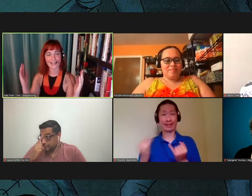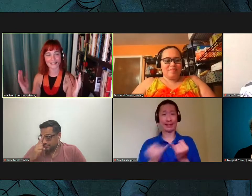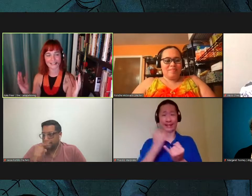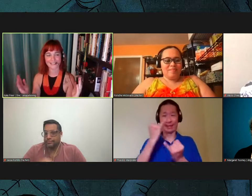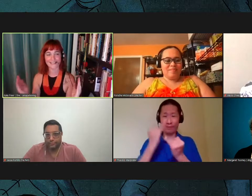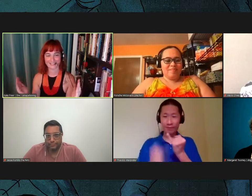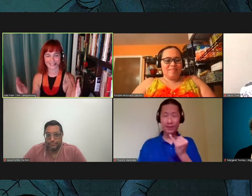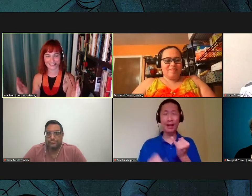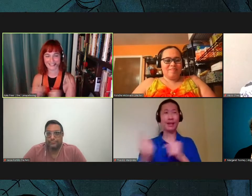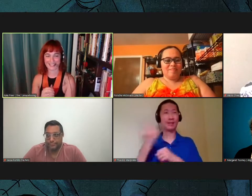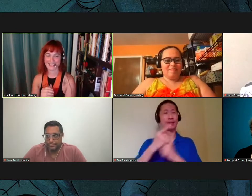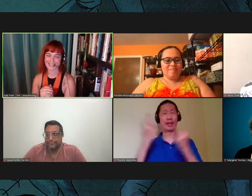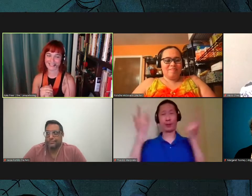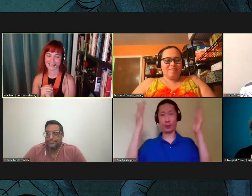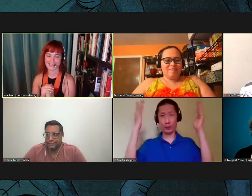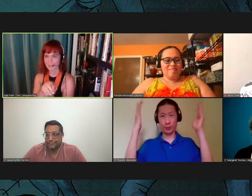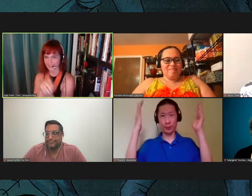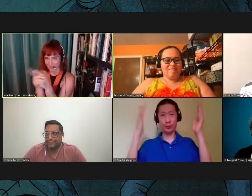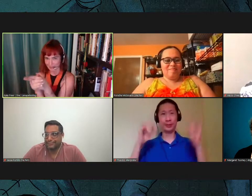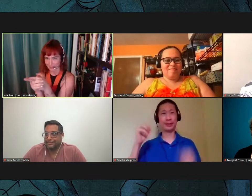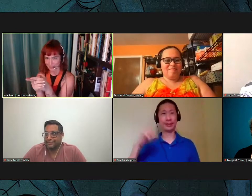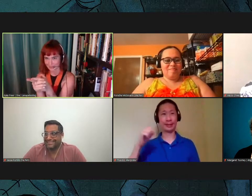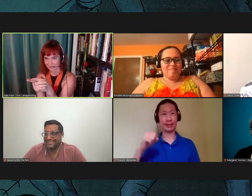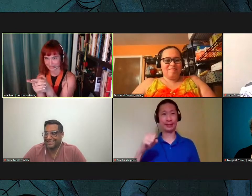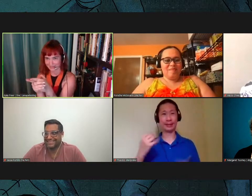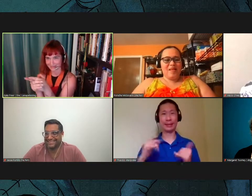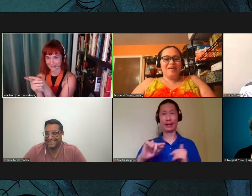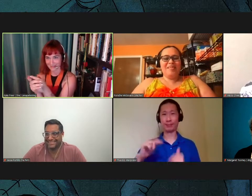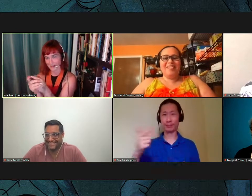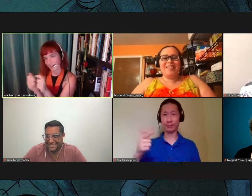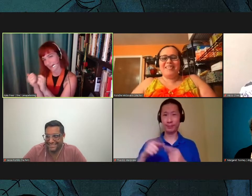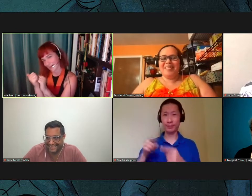Huzzah! Yes, back to you.